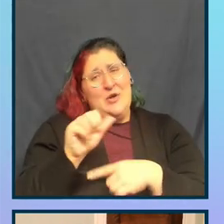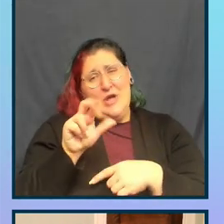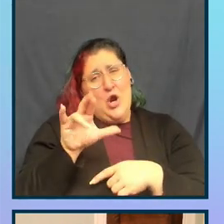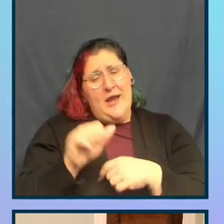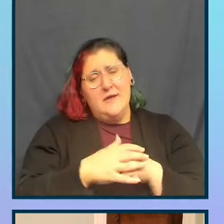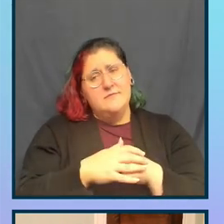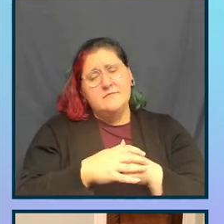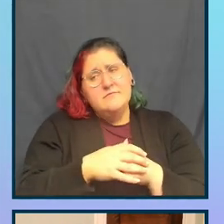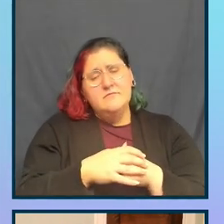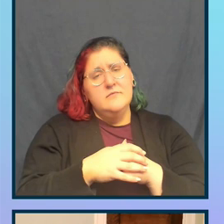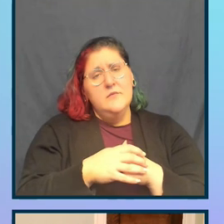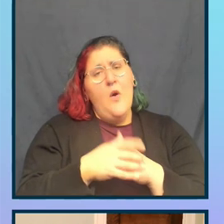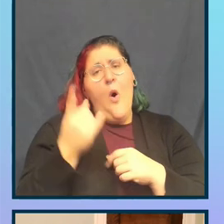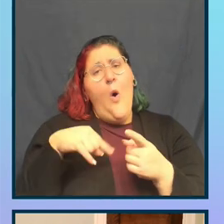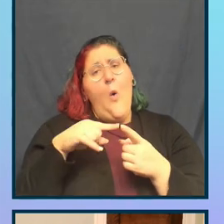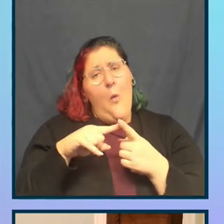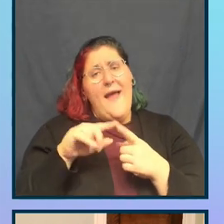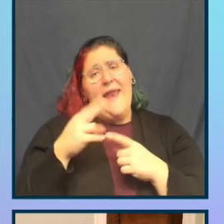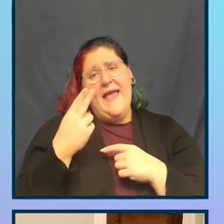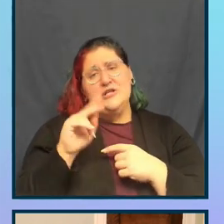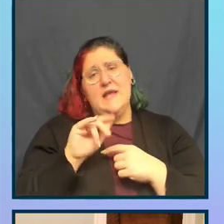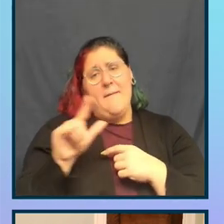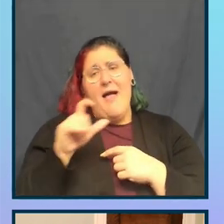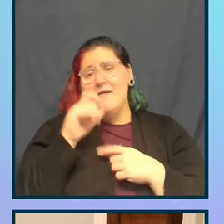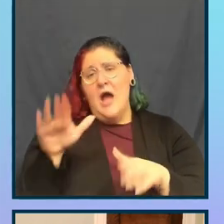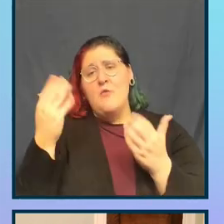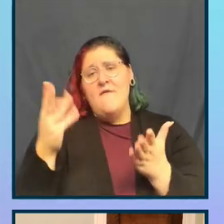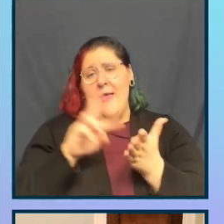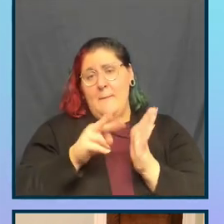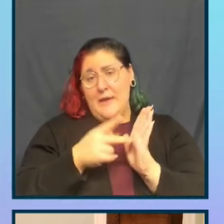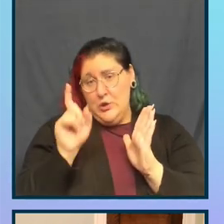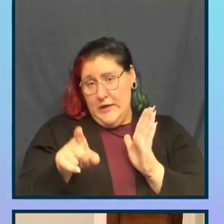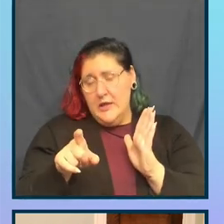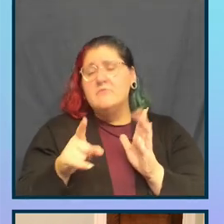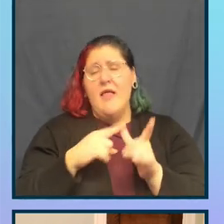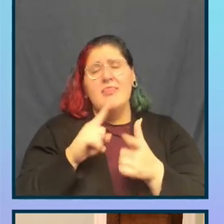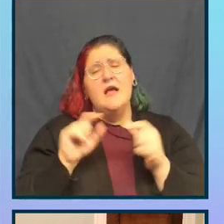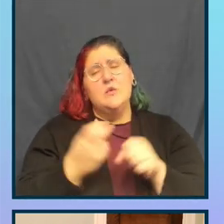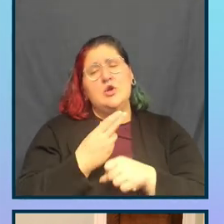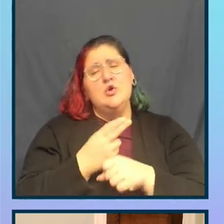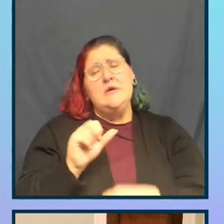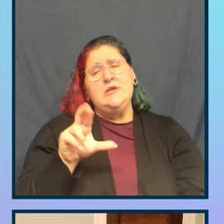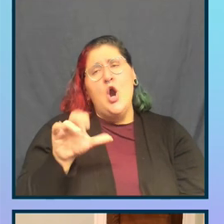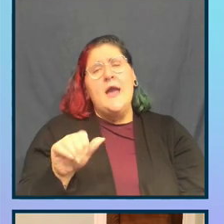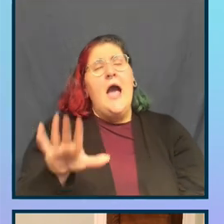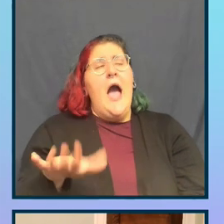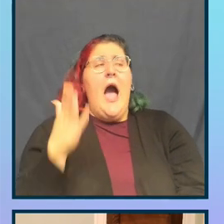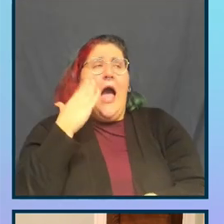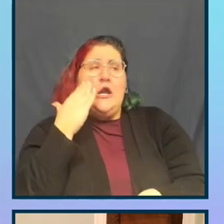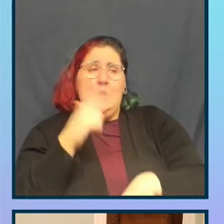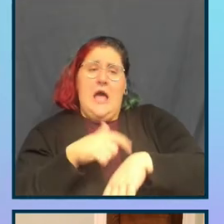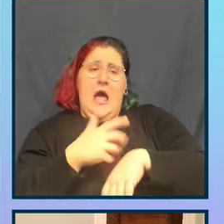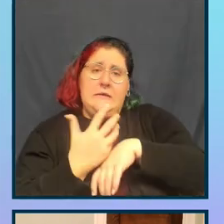need. I know we are running a little low on